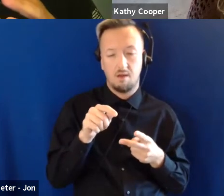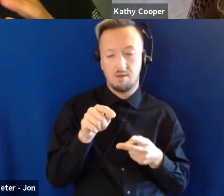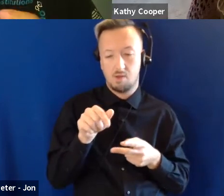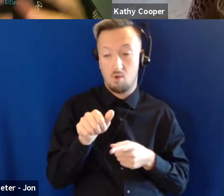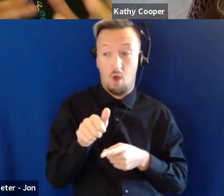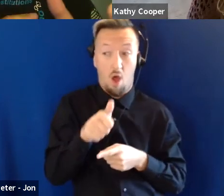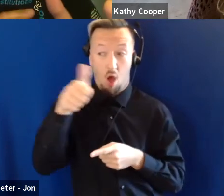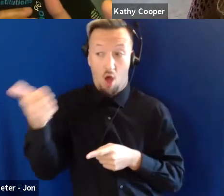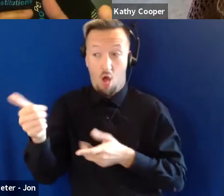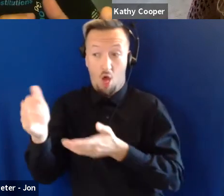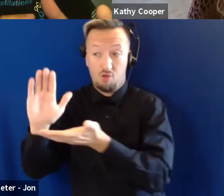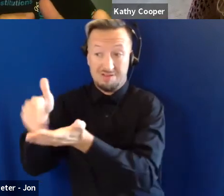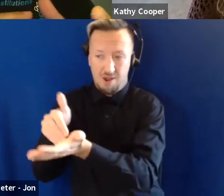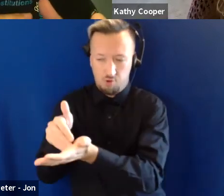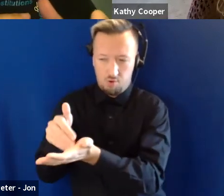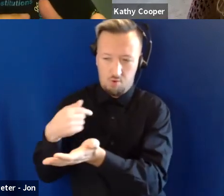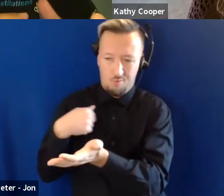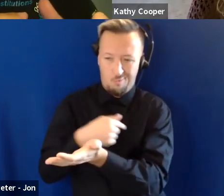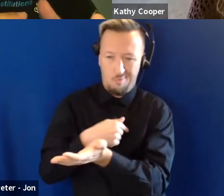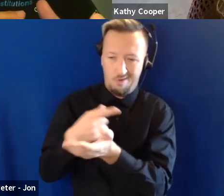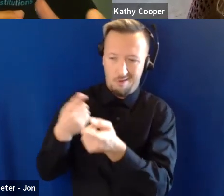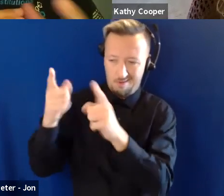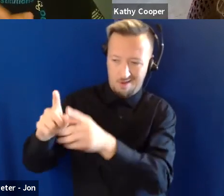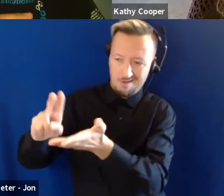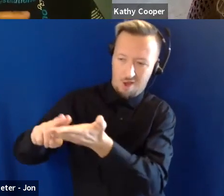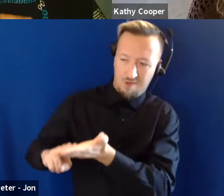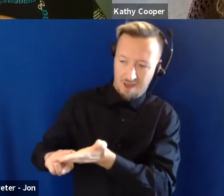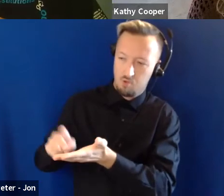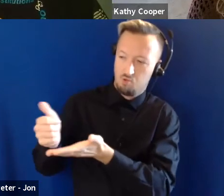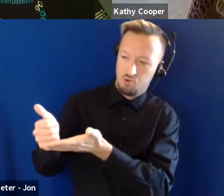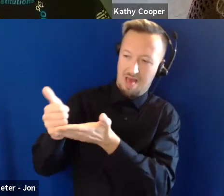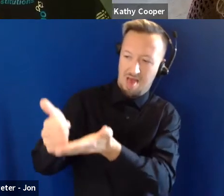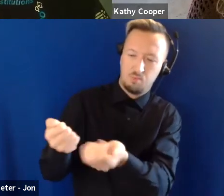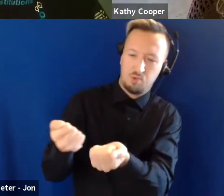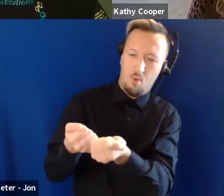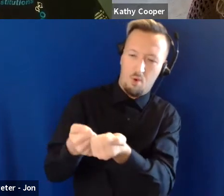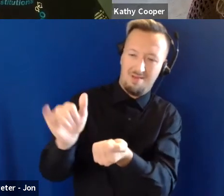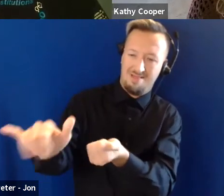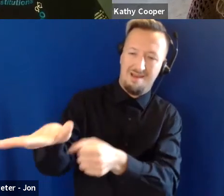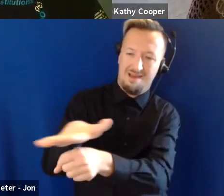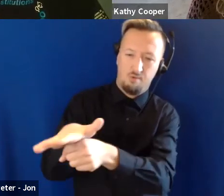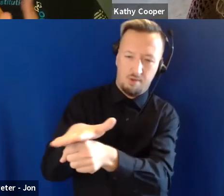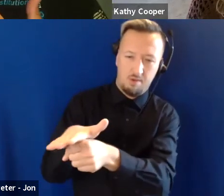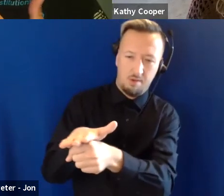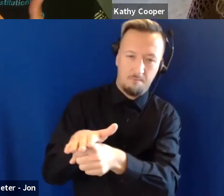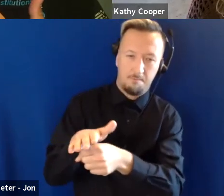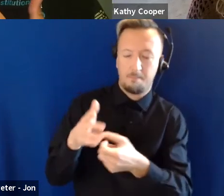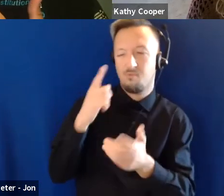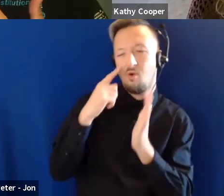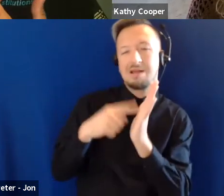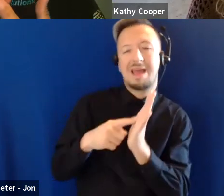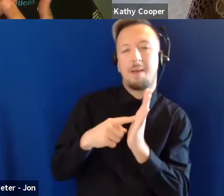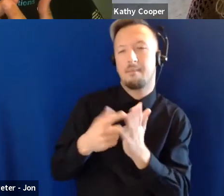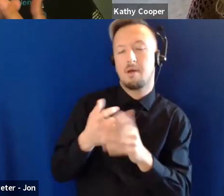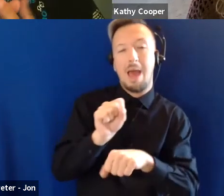to provide other types of services in those areas, if that makes sense. And so like employment services,